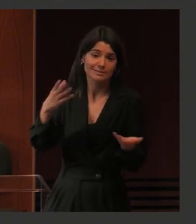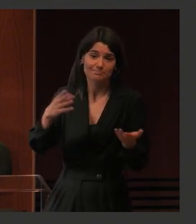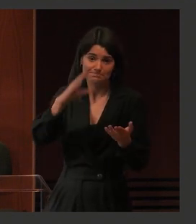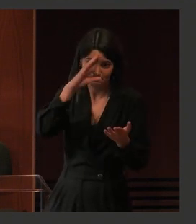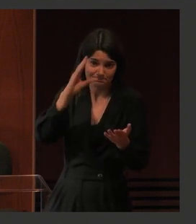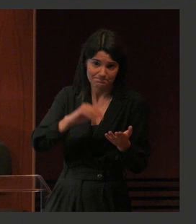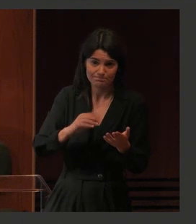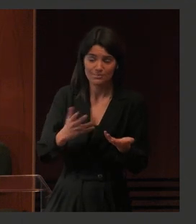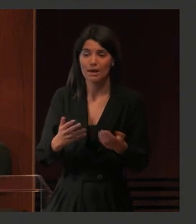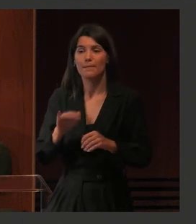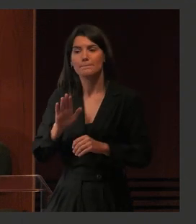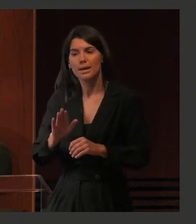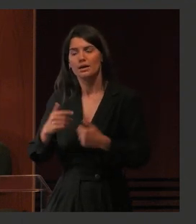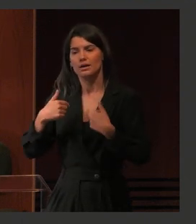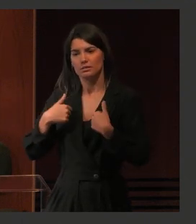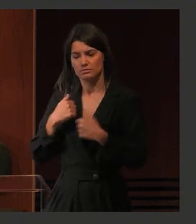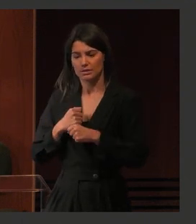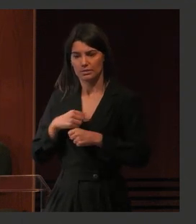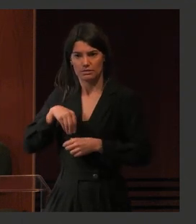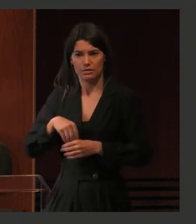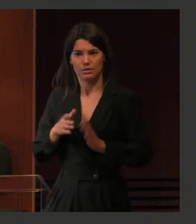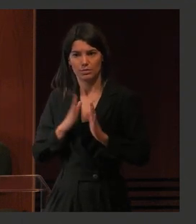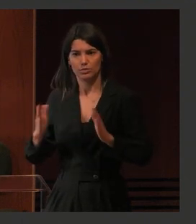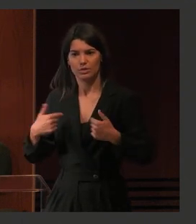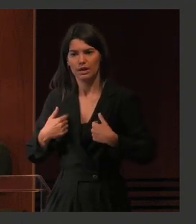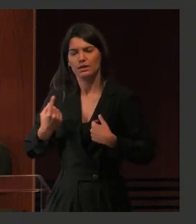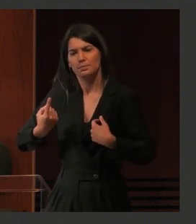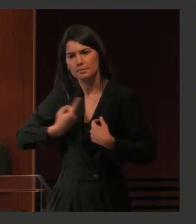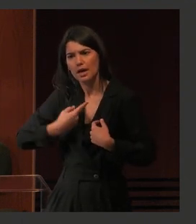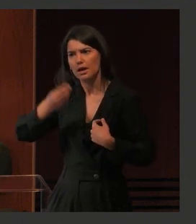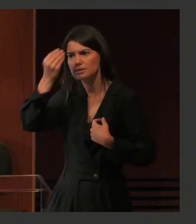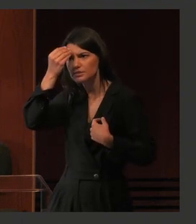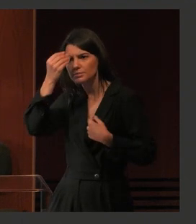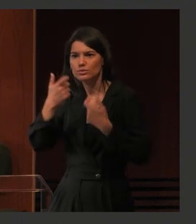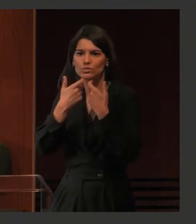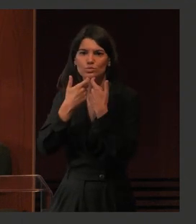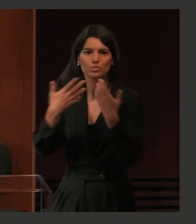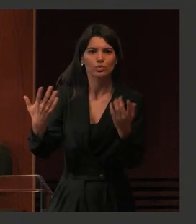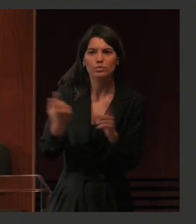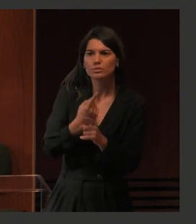So further education in this context is so important.